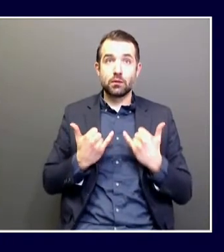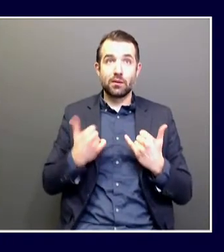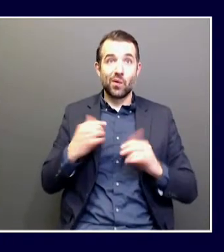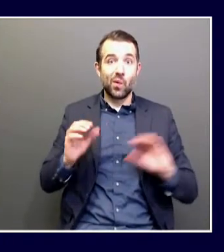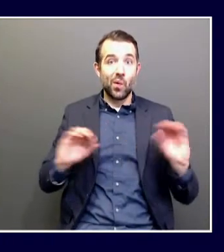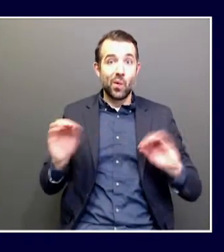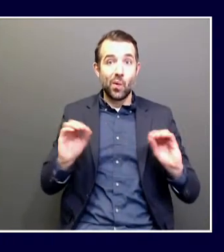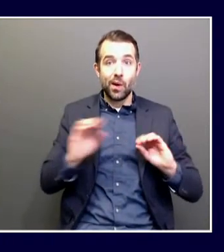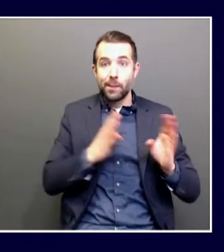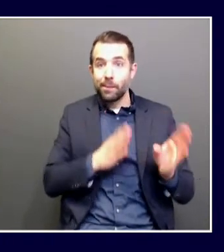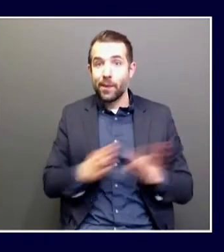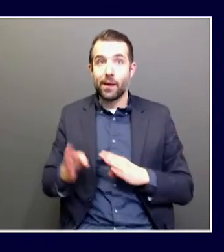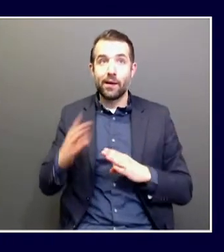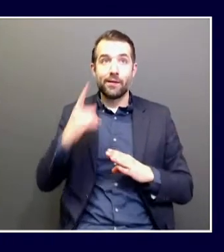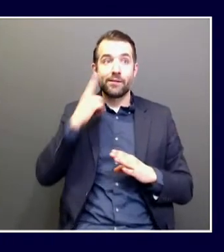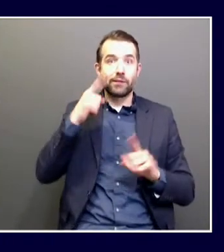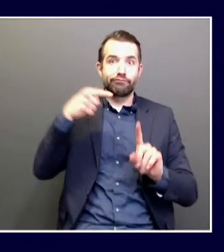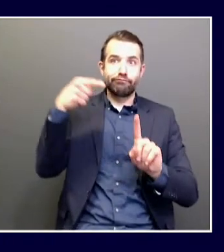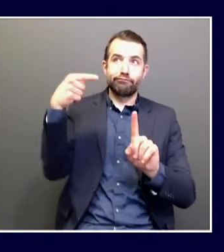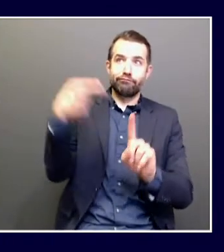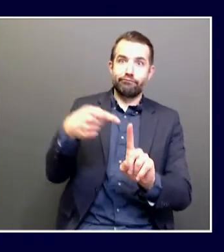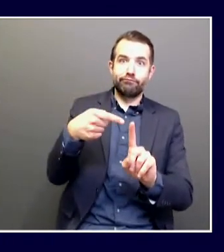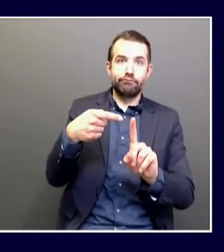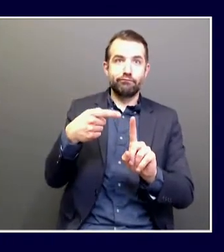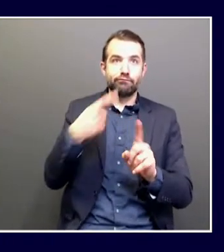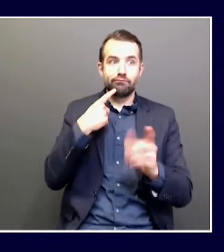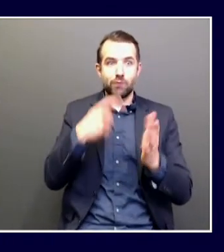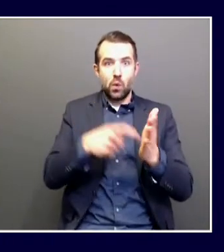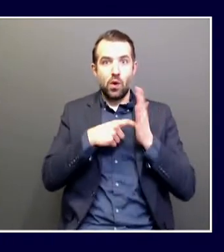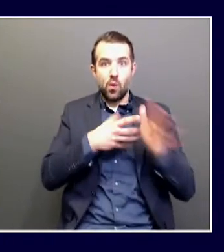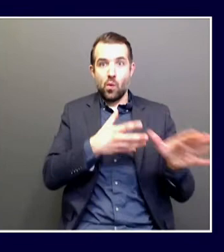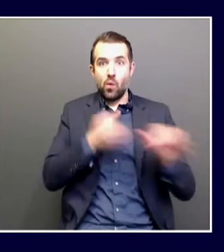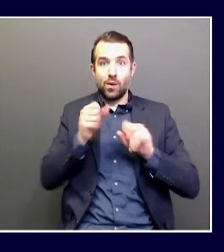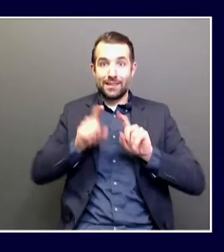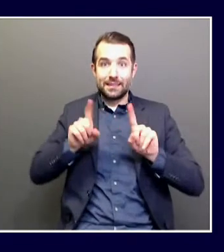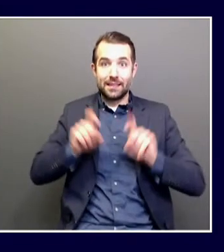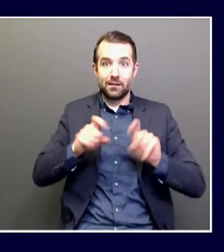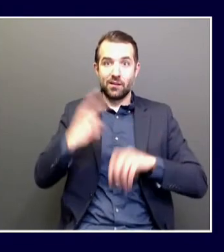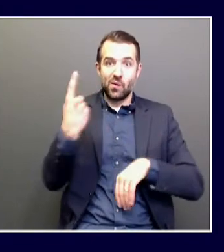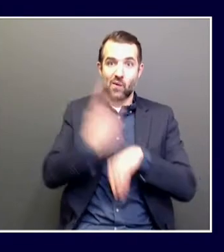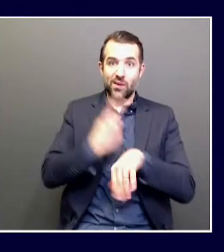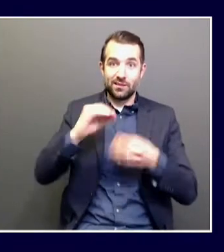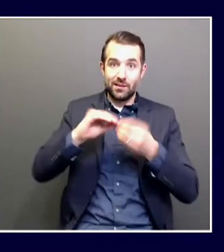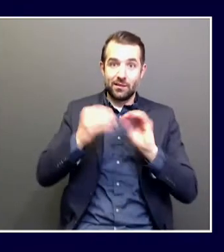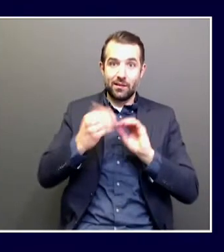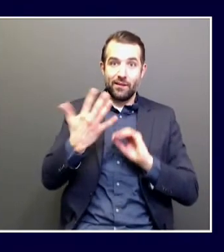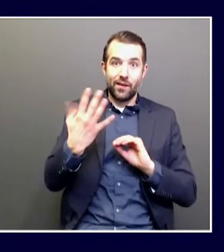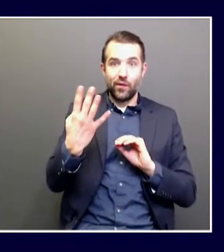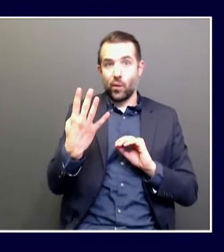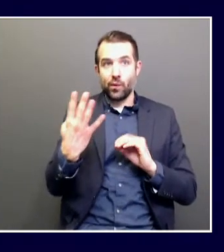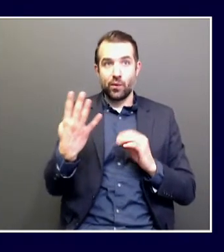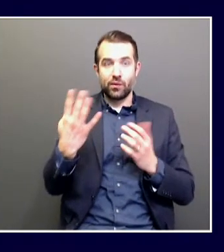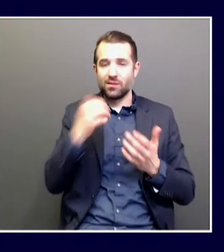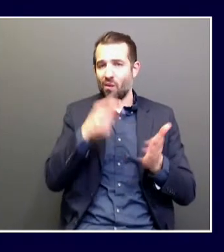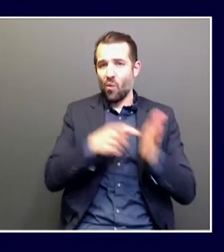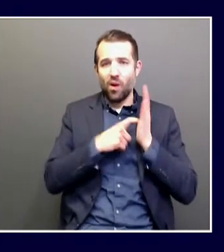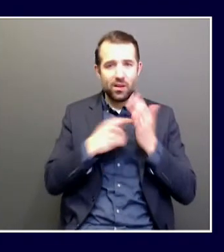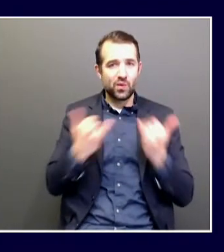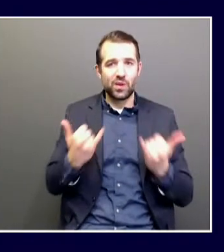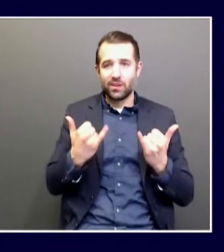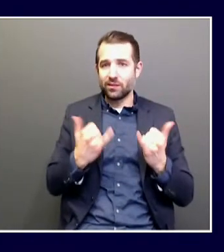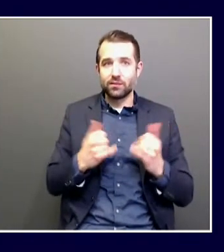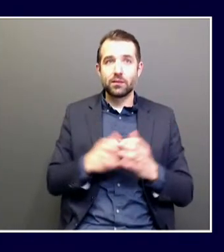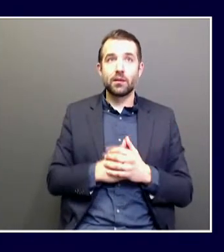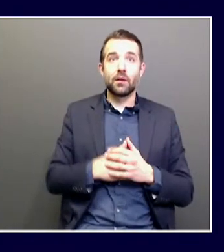make testing out a requirement. Would you, say that it would be smart for people who have tested